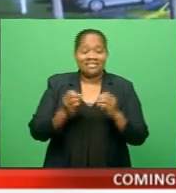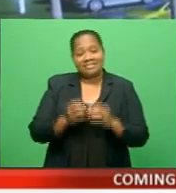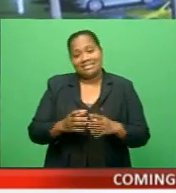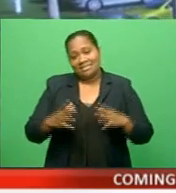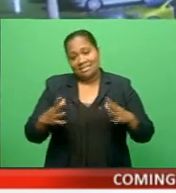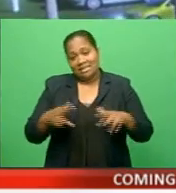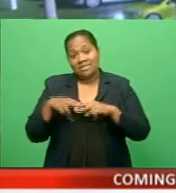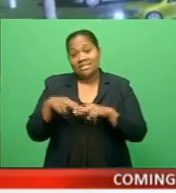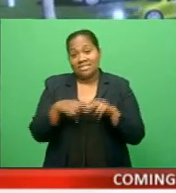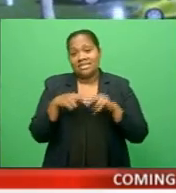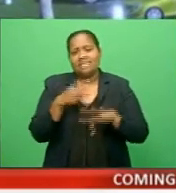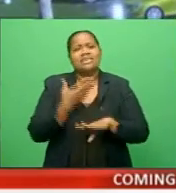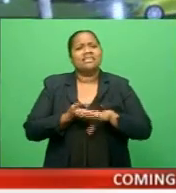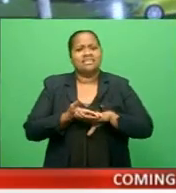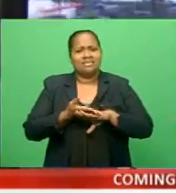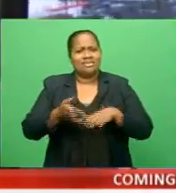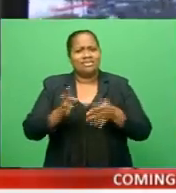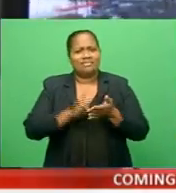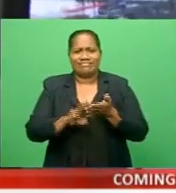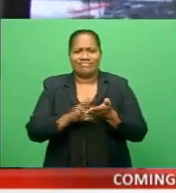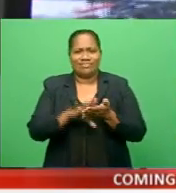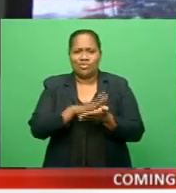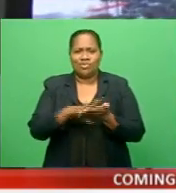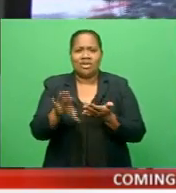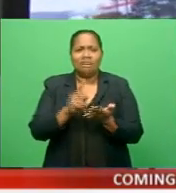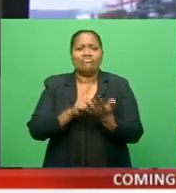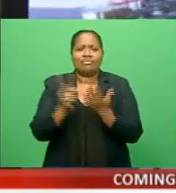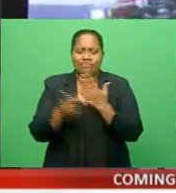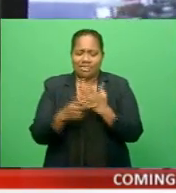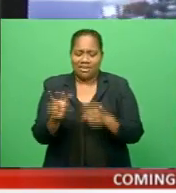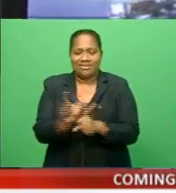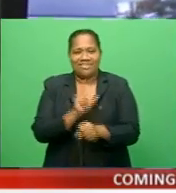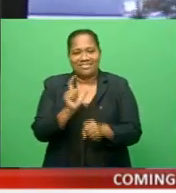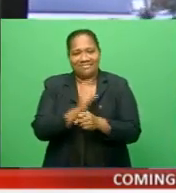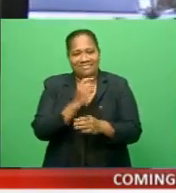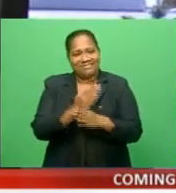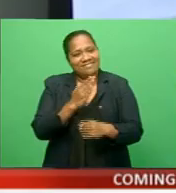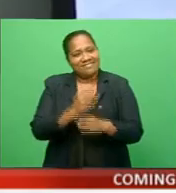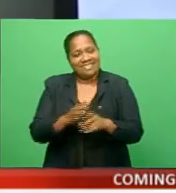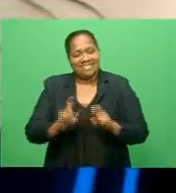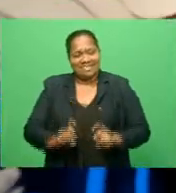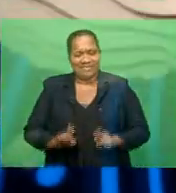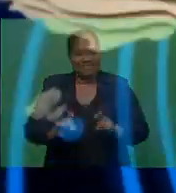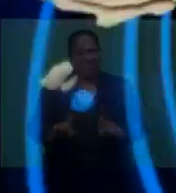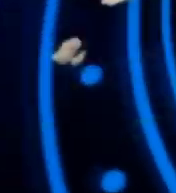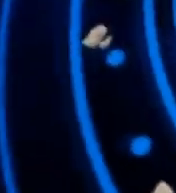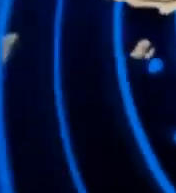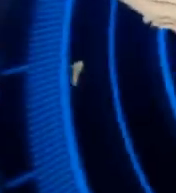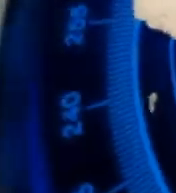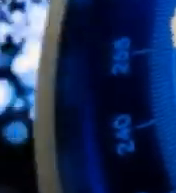And in growing Fiji, new multi-million-dollar project to create jobs. Stay with us.